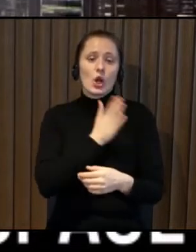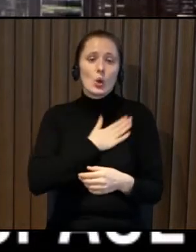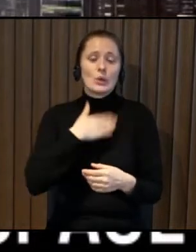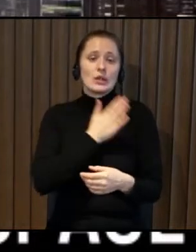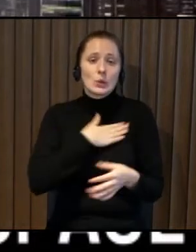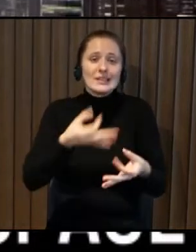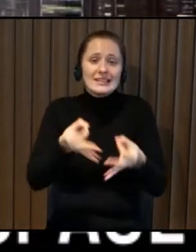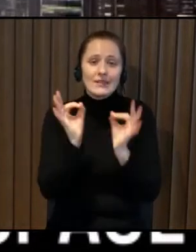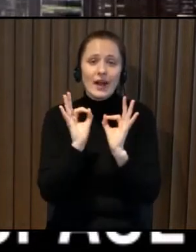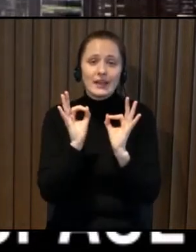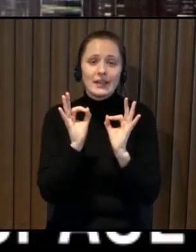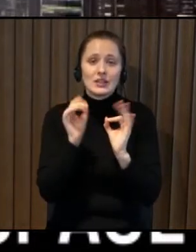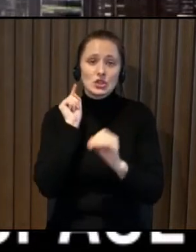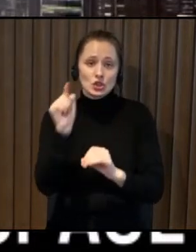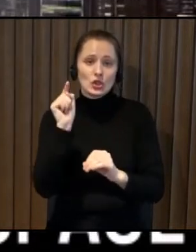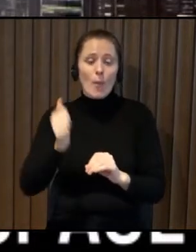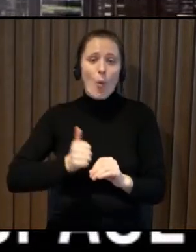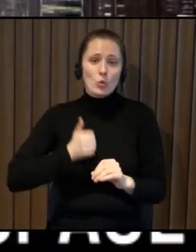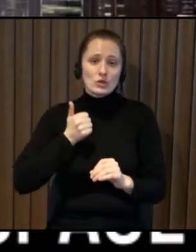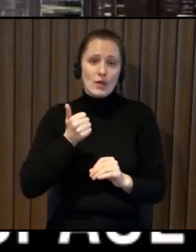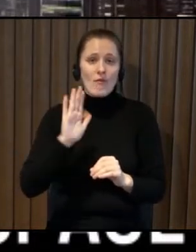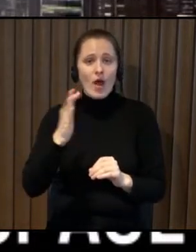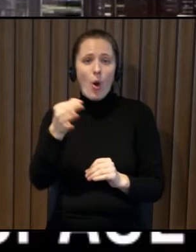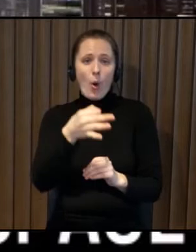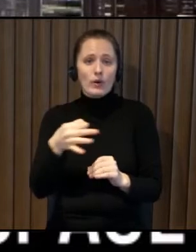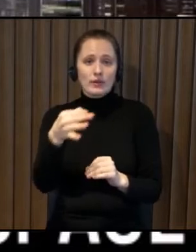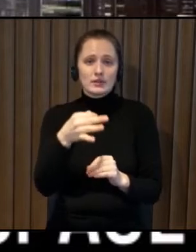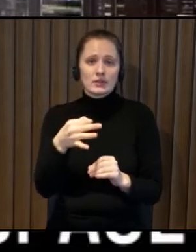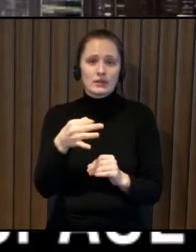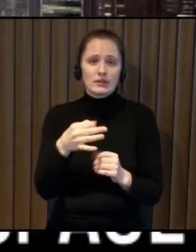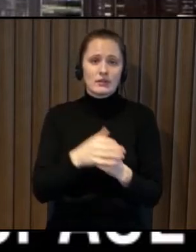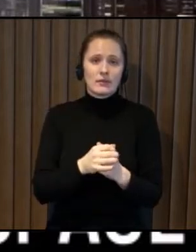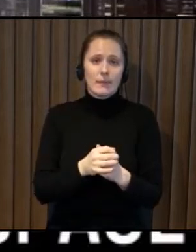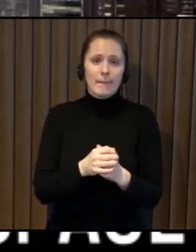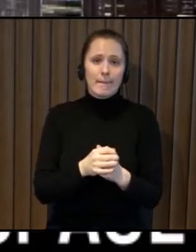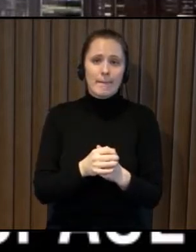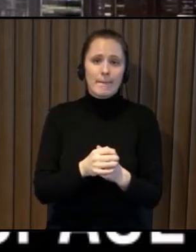or this activity is the most important for this or that organization.